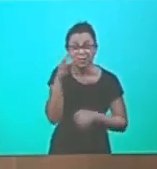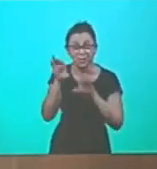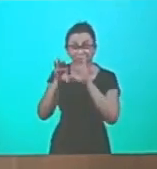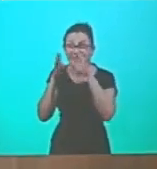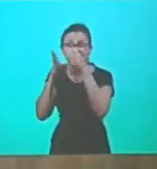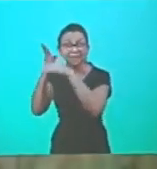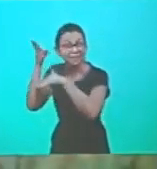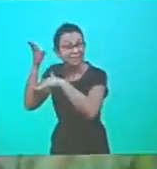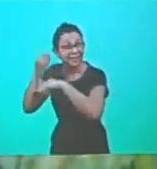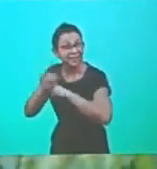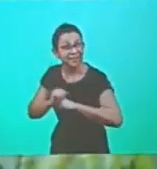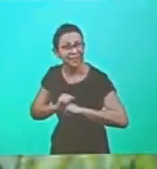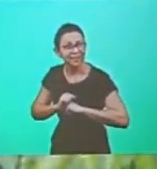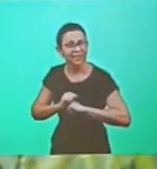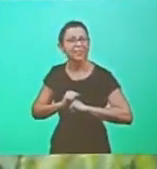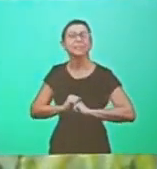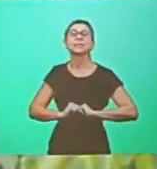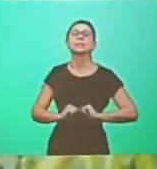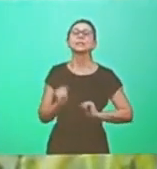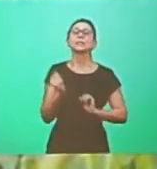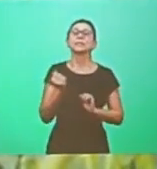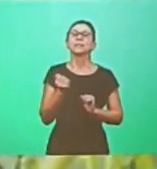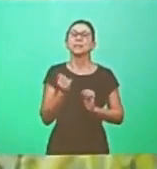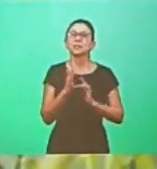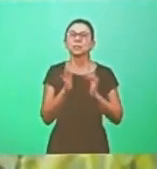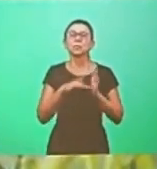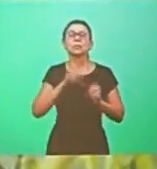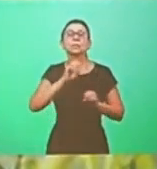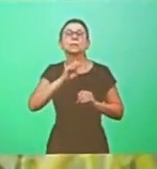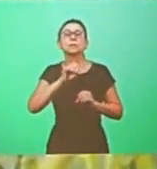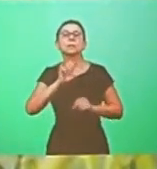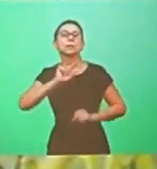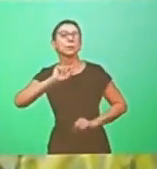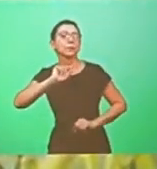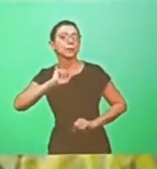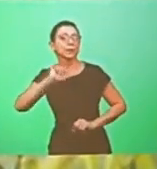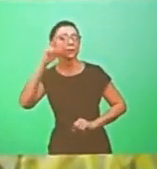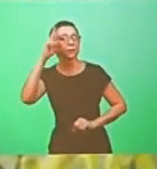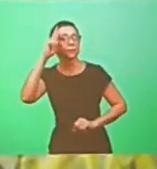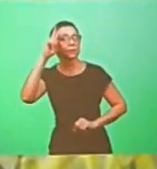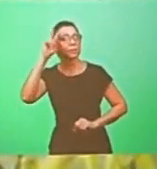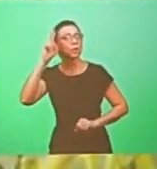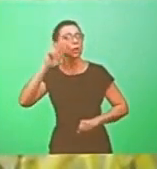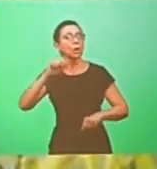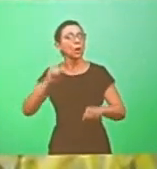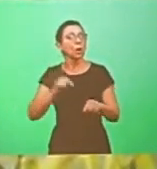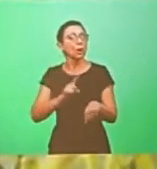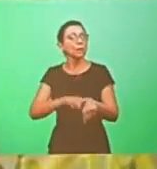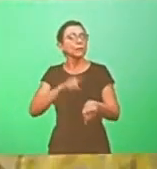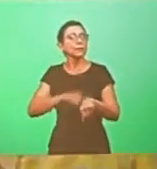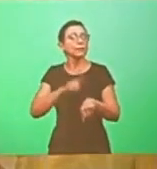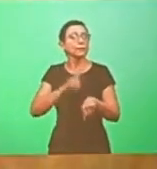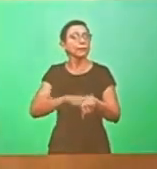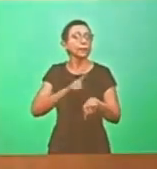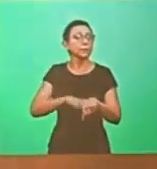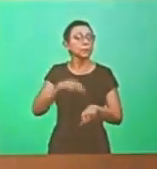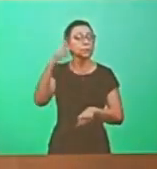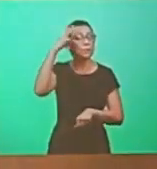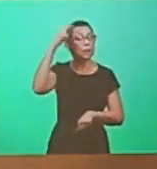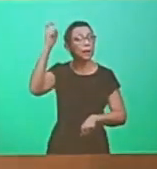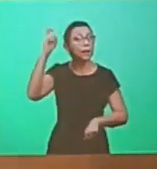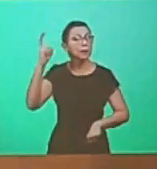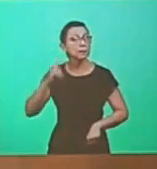We have to be just like the wise woman with our lamps lit and with oil. With extra oil on our side.